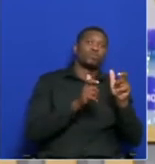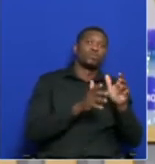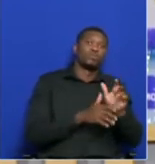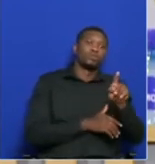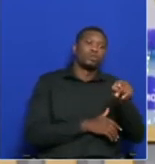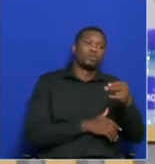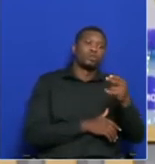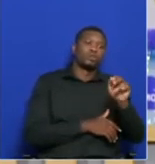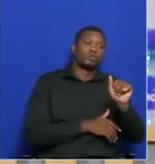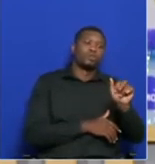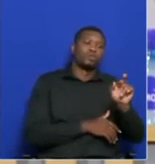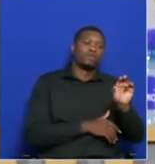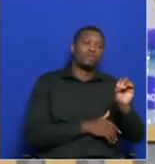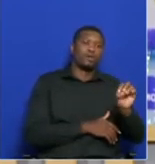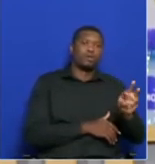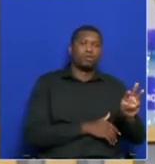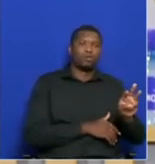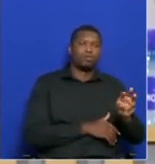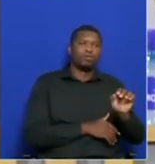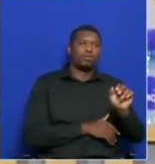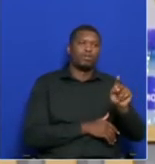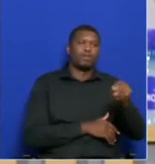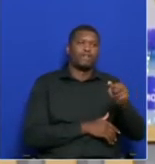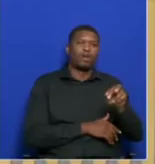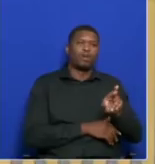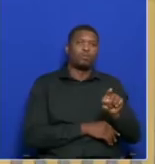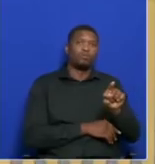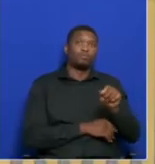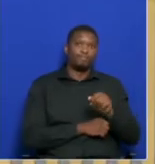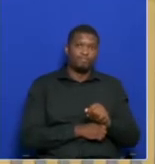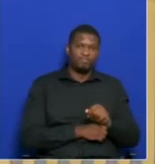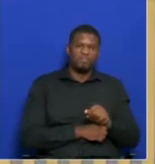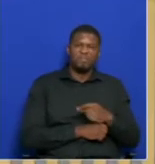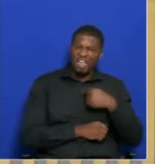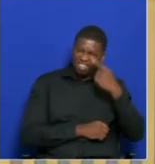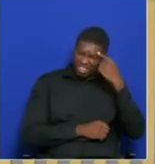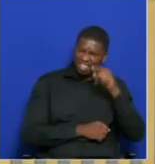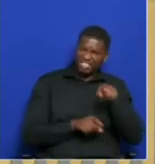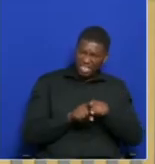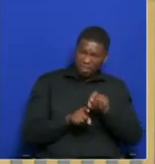Representations against intended suspensions. I think we can skip that too. We can skip this one. Yes.